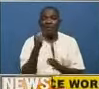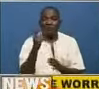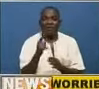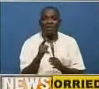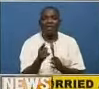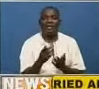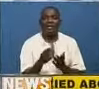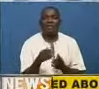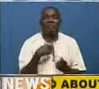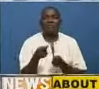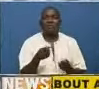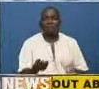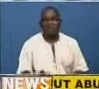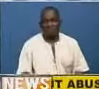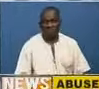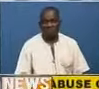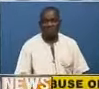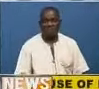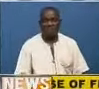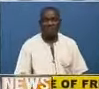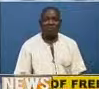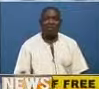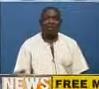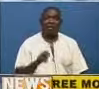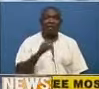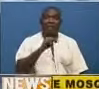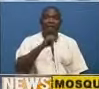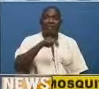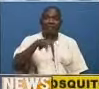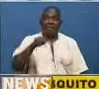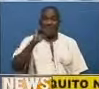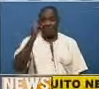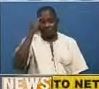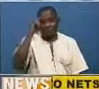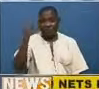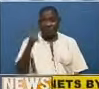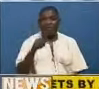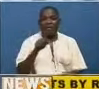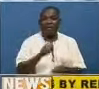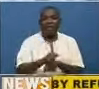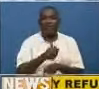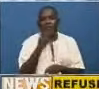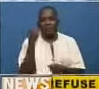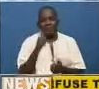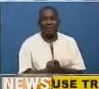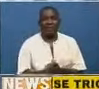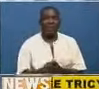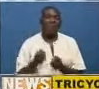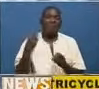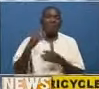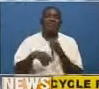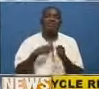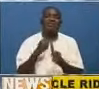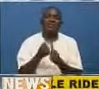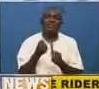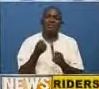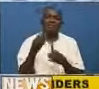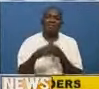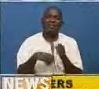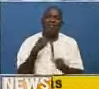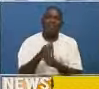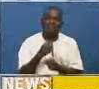has control over. It is only MPP government that is doing this. It has been here for many